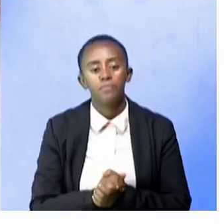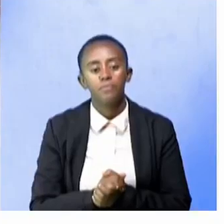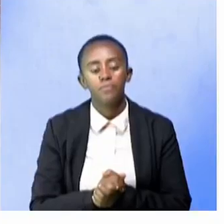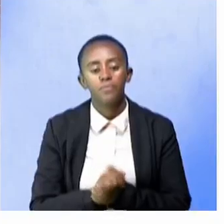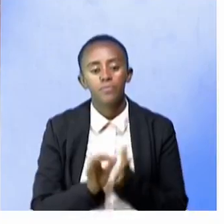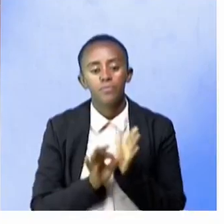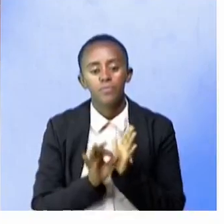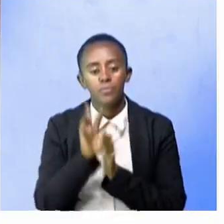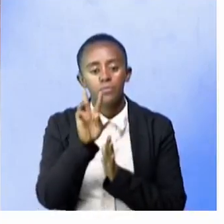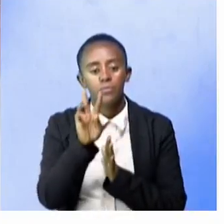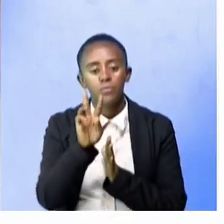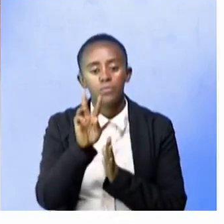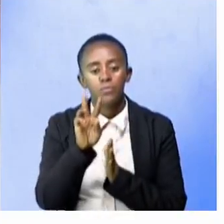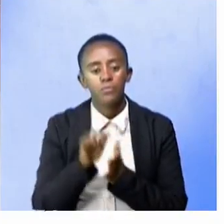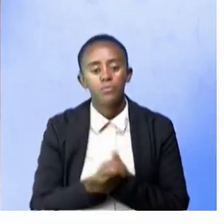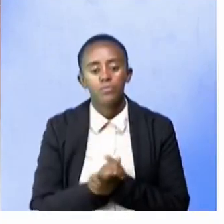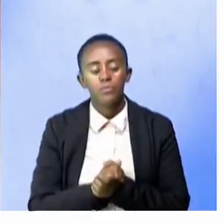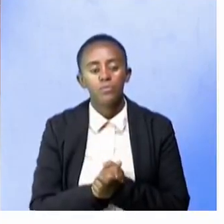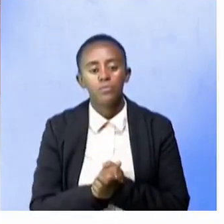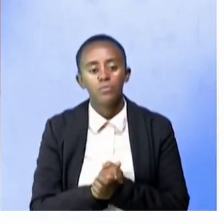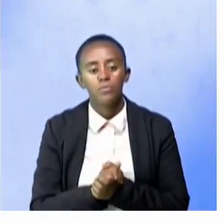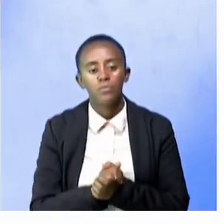Number 2.